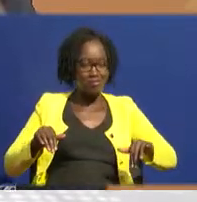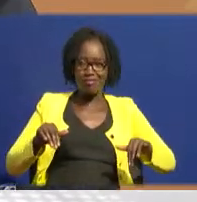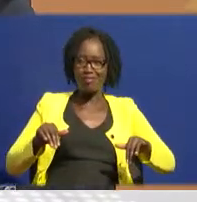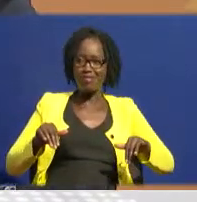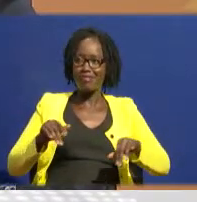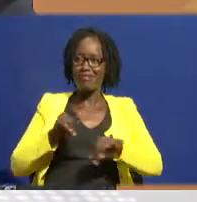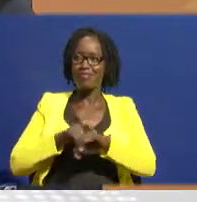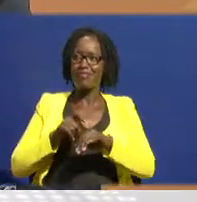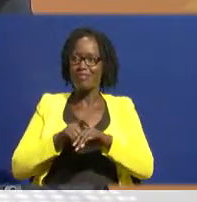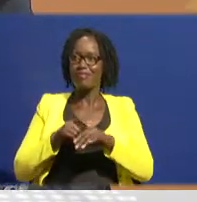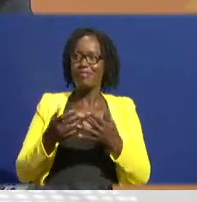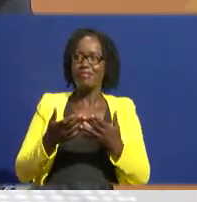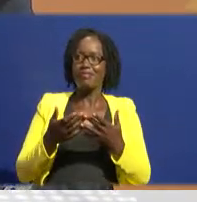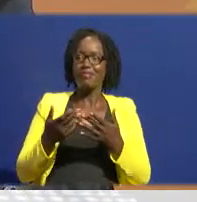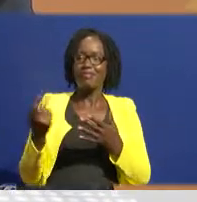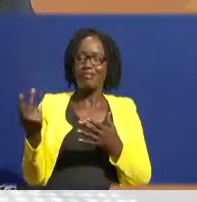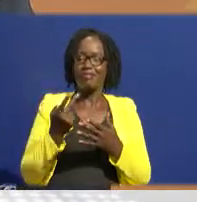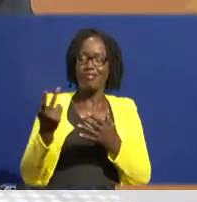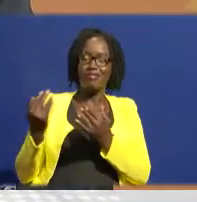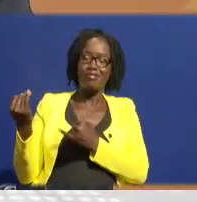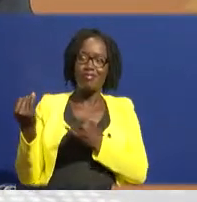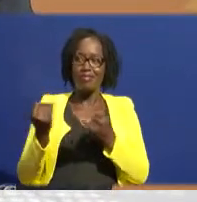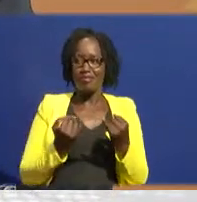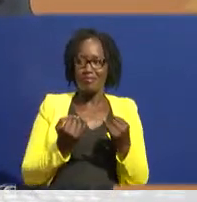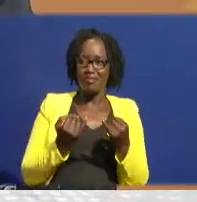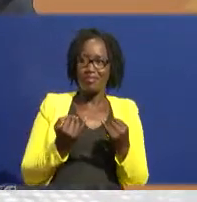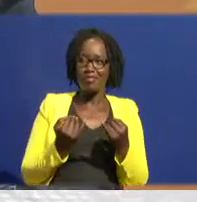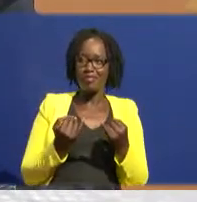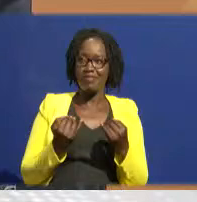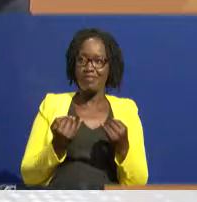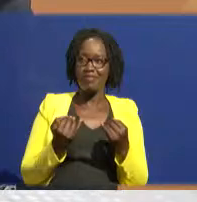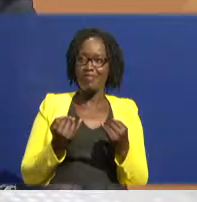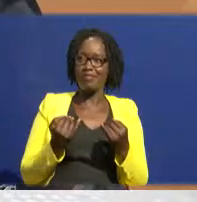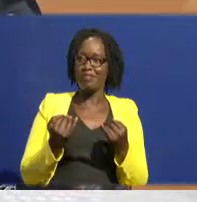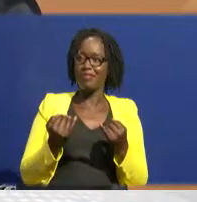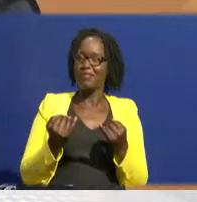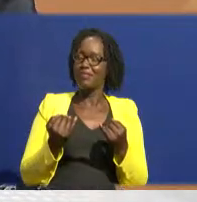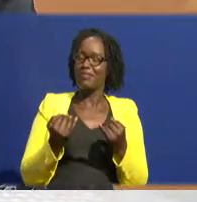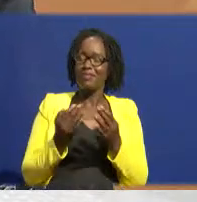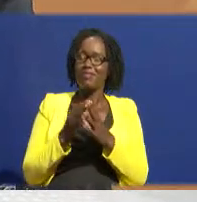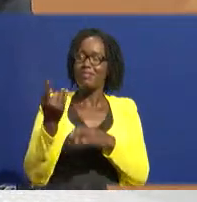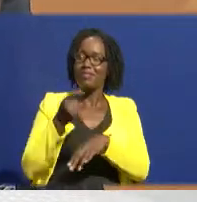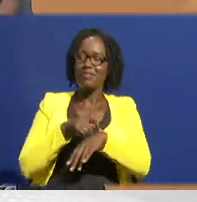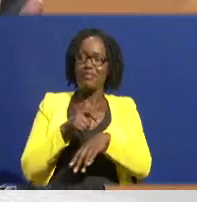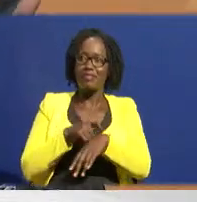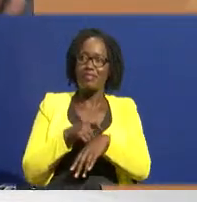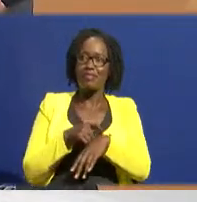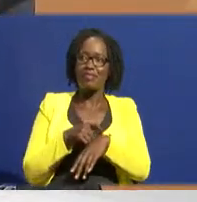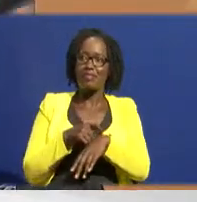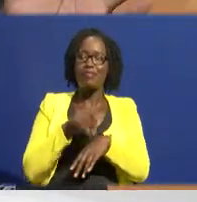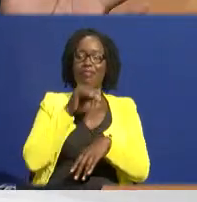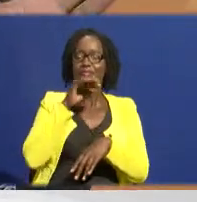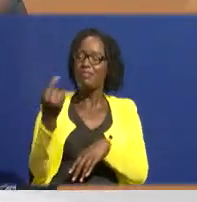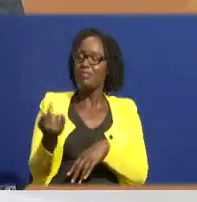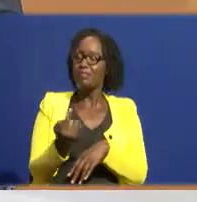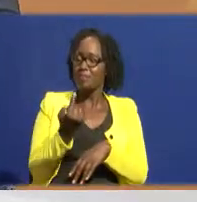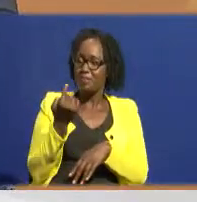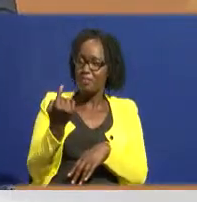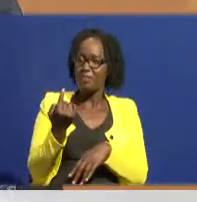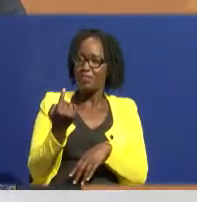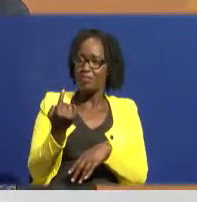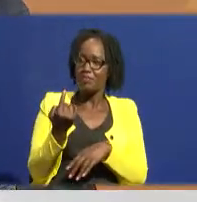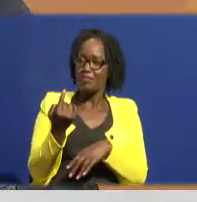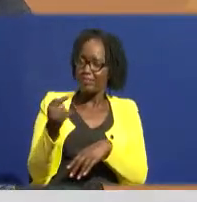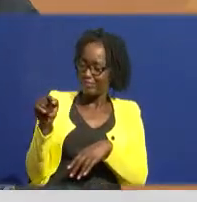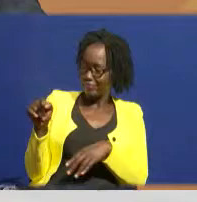moment, there is a couple that has been invited. And this couple, for example, at one moment, they are boys alone. They are at a